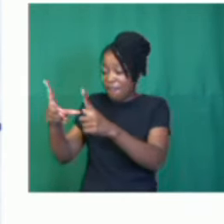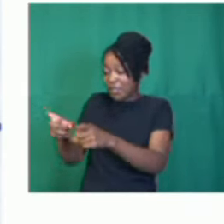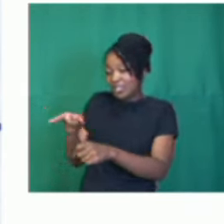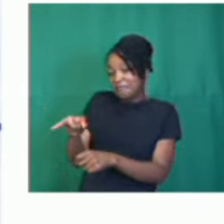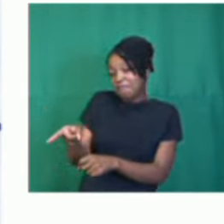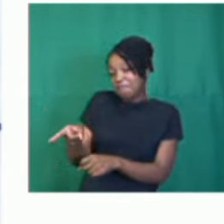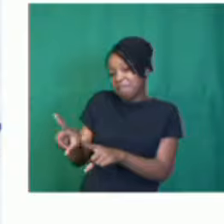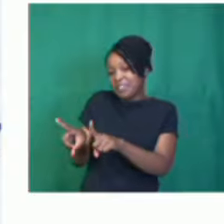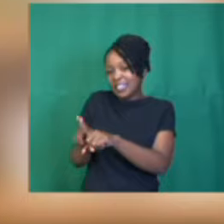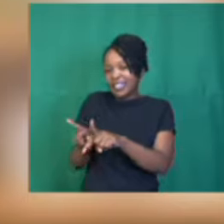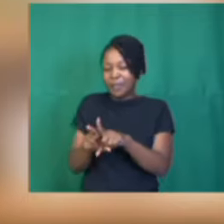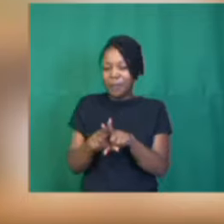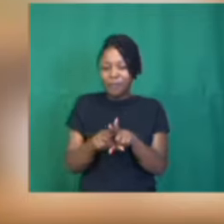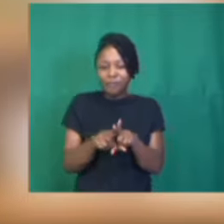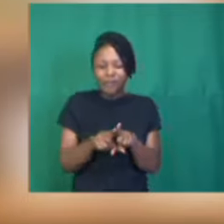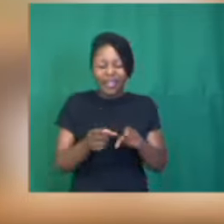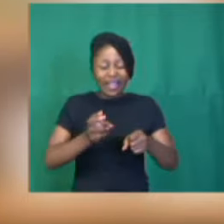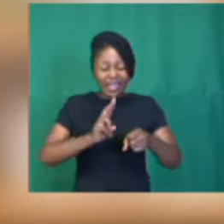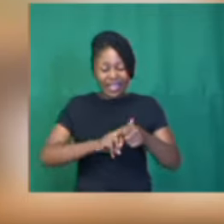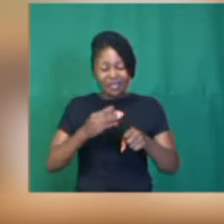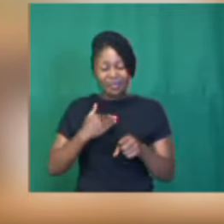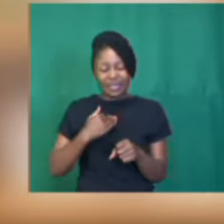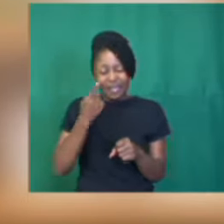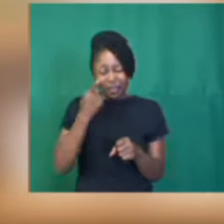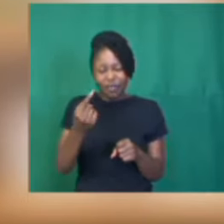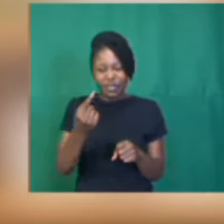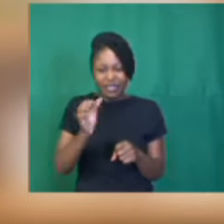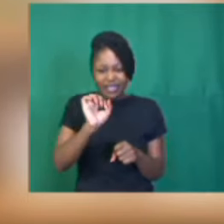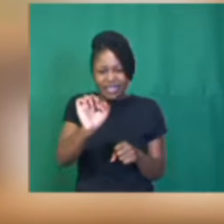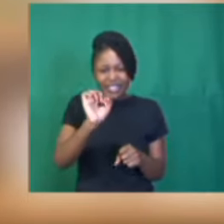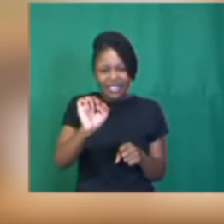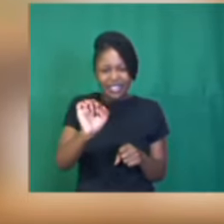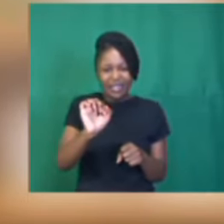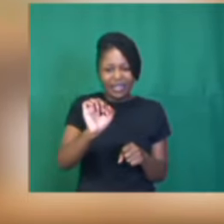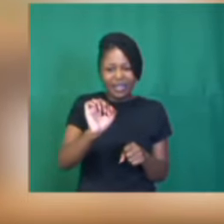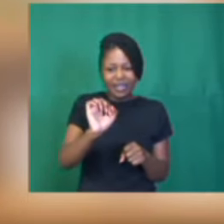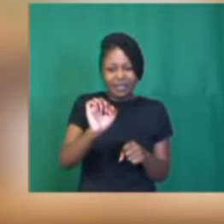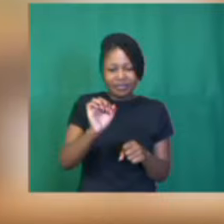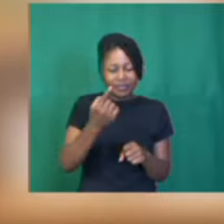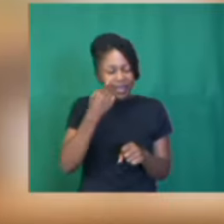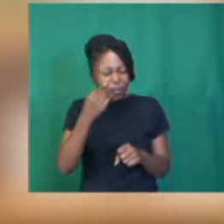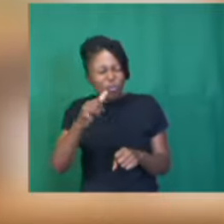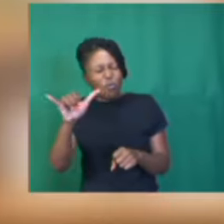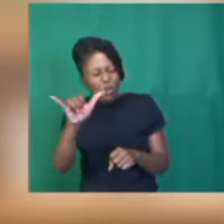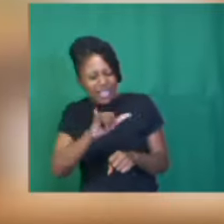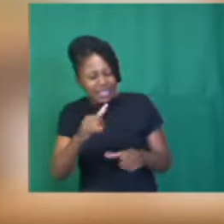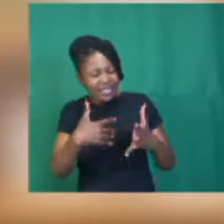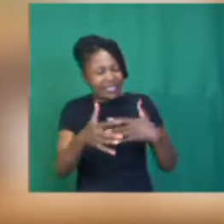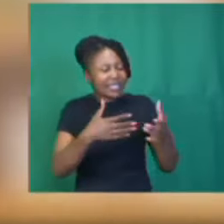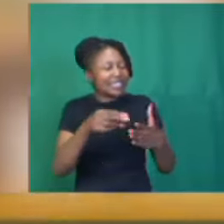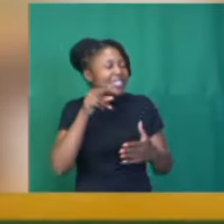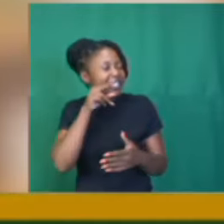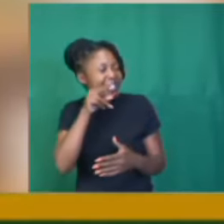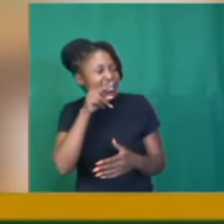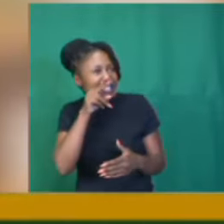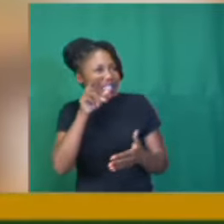I am sure that as a learner you were able to look at why you are supposed to read, the different types of materials that you are supposed to read, the types of